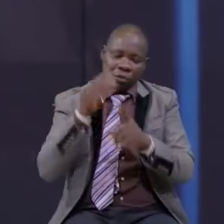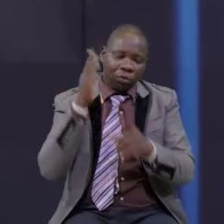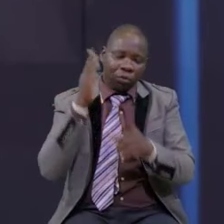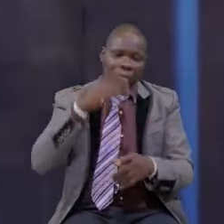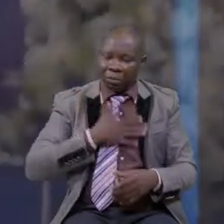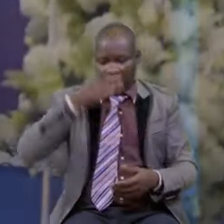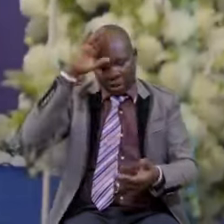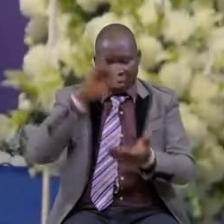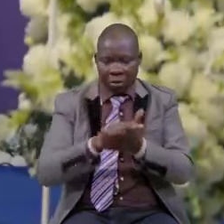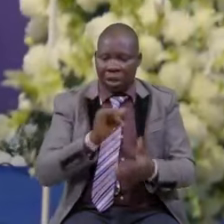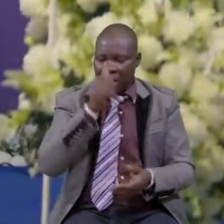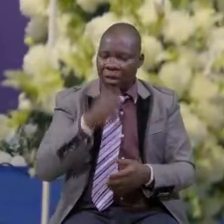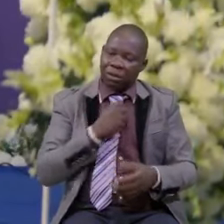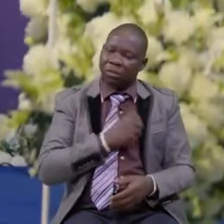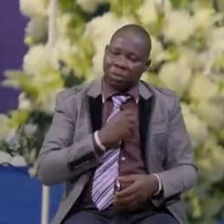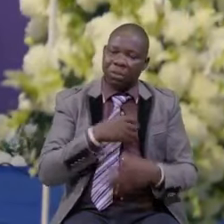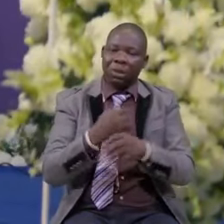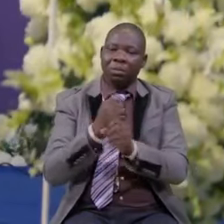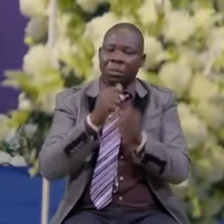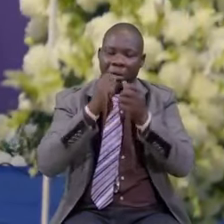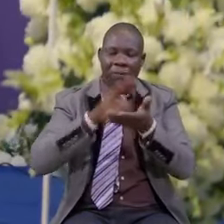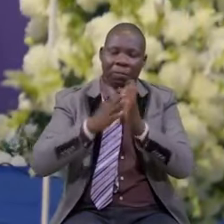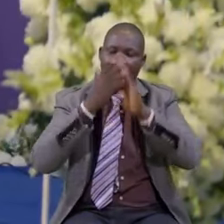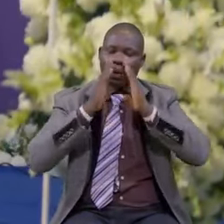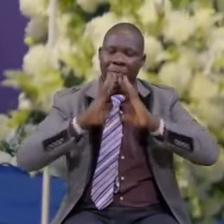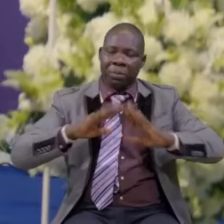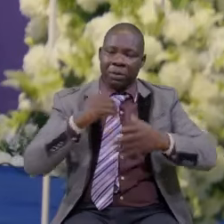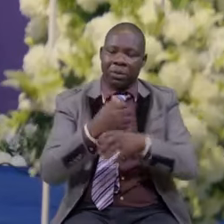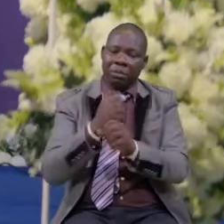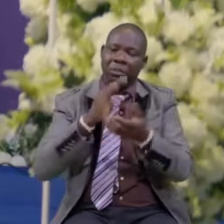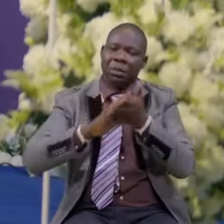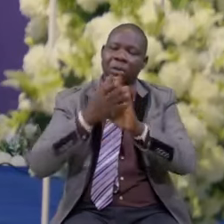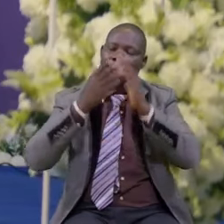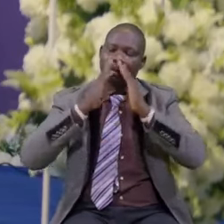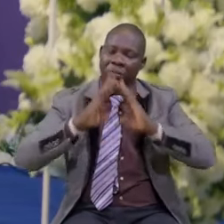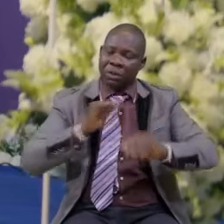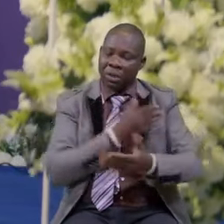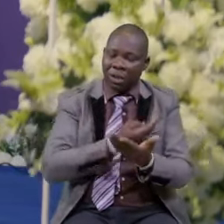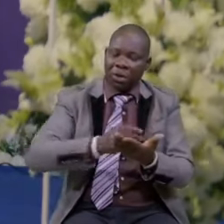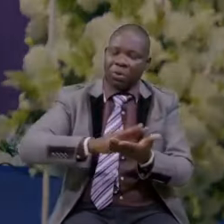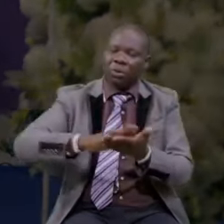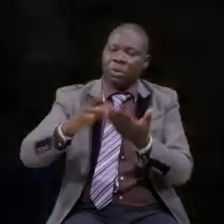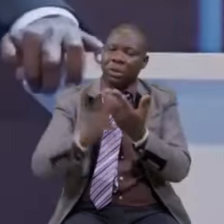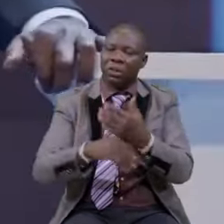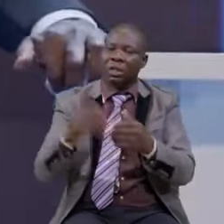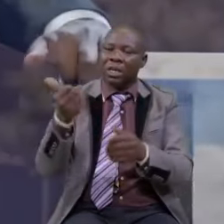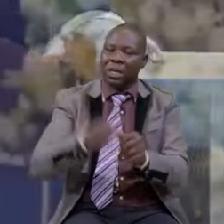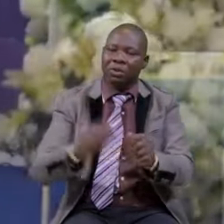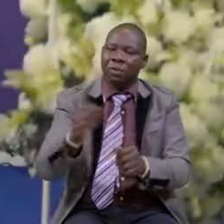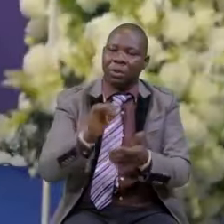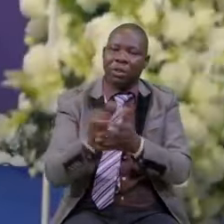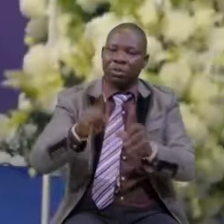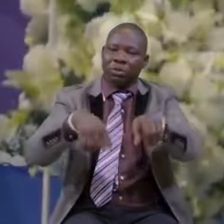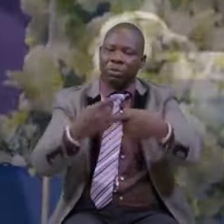make peace, make peace. And then holiness everywhere you go. Be conscious that the rapture